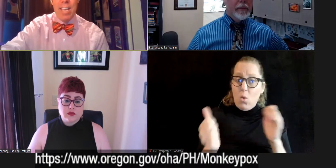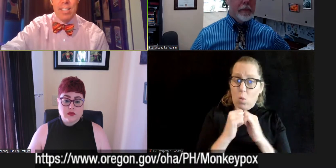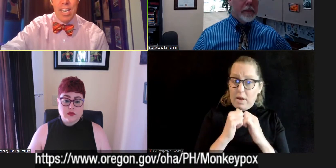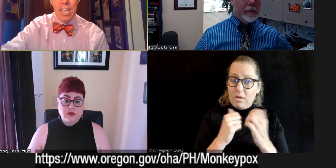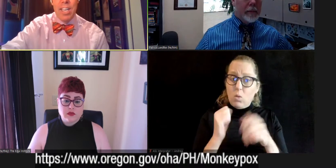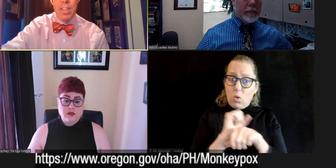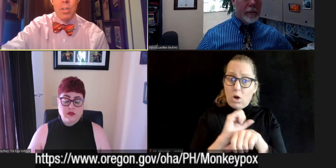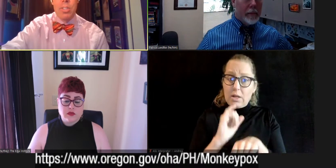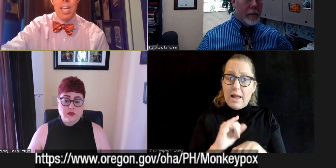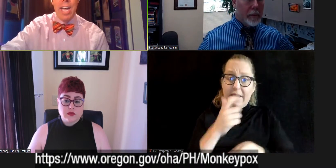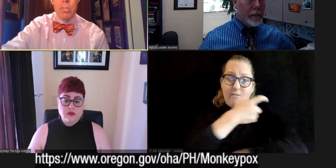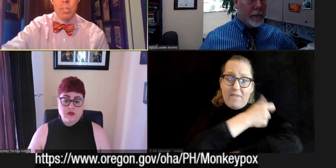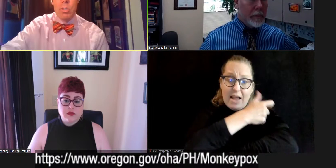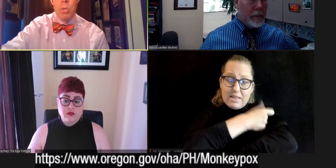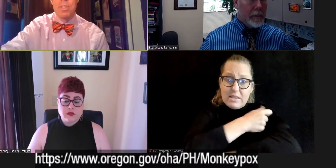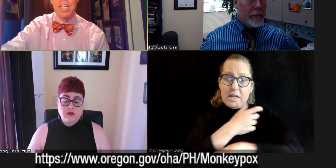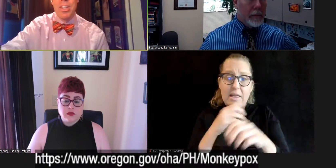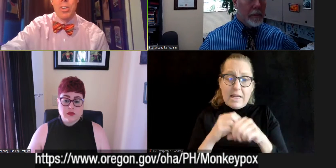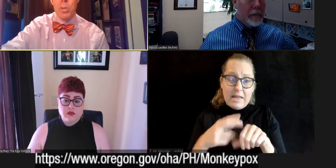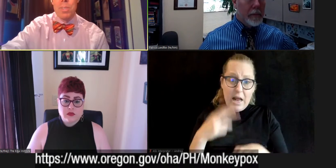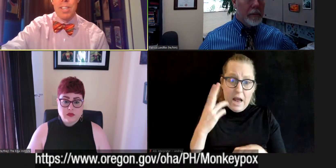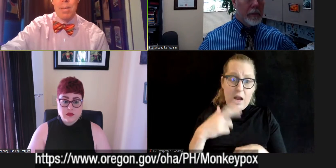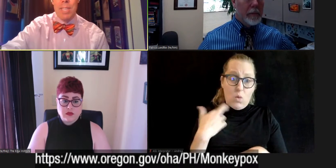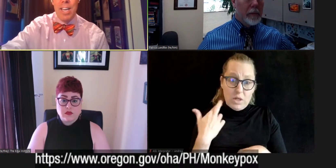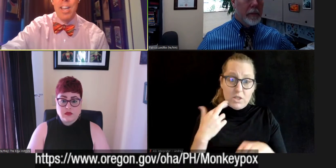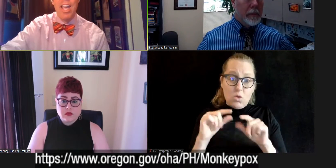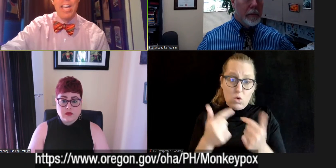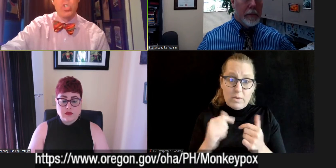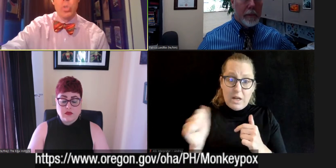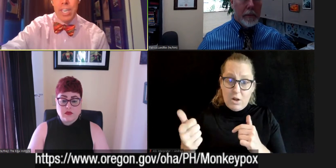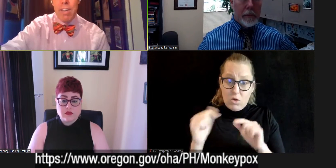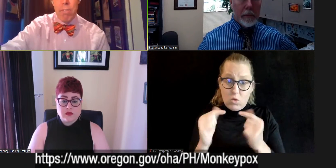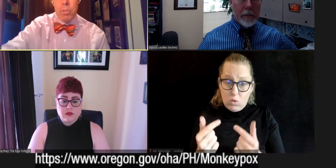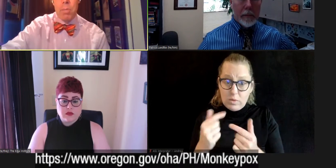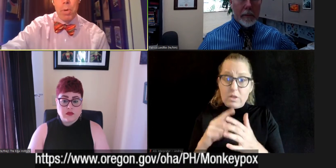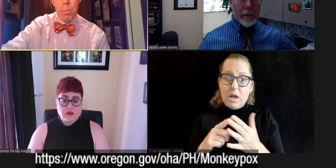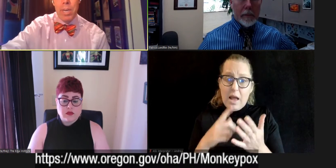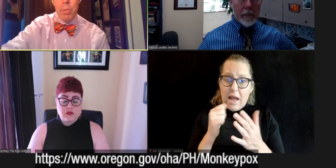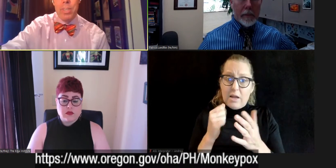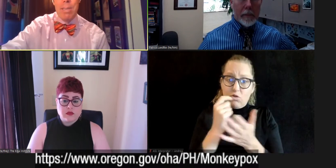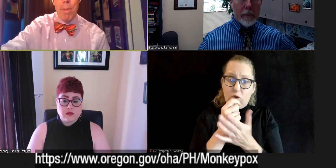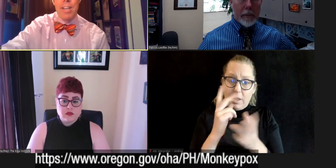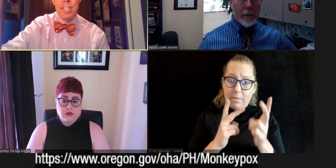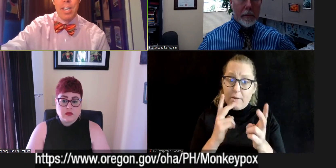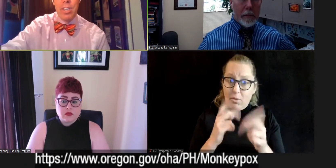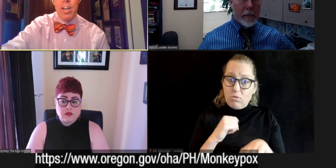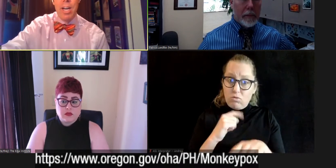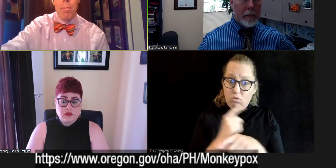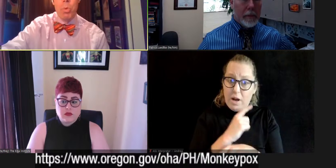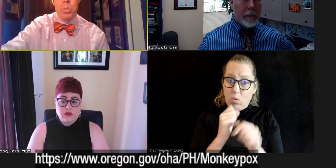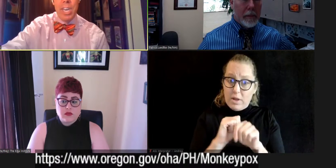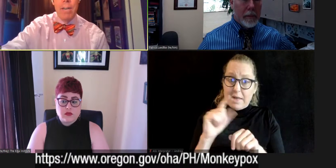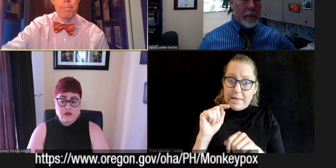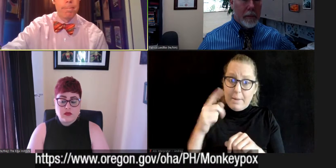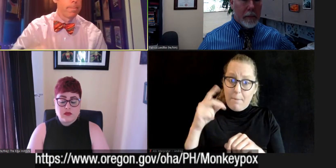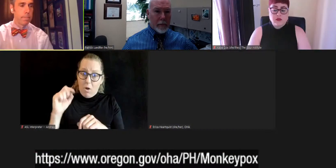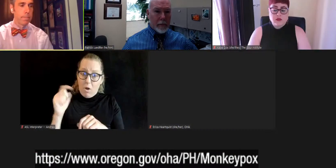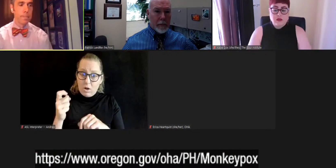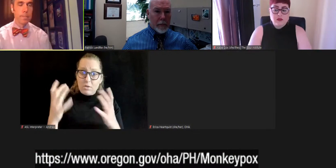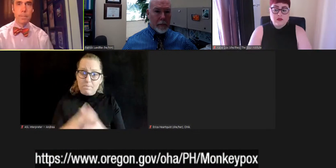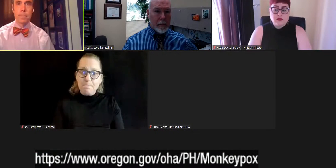like vaccinating in those highest risk groups and other groups as it comes on, and treating folks appropriately with TPOXX and other wound